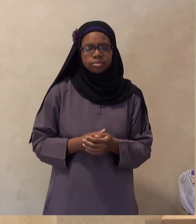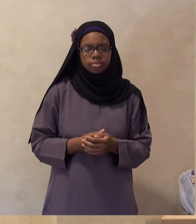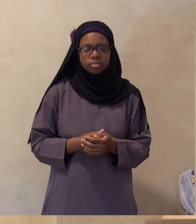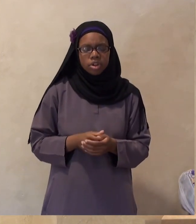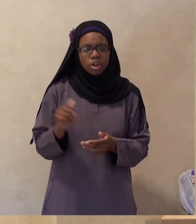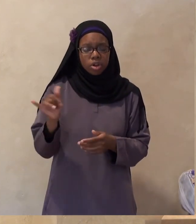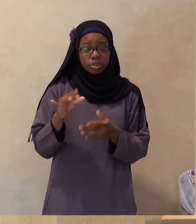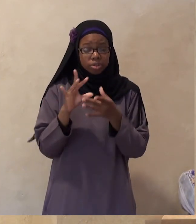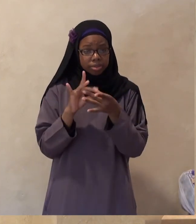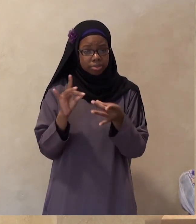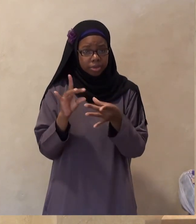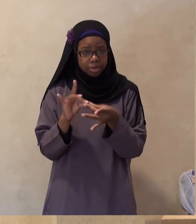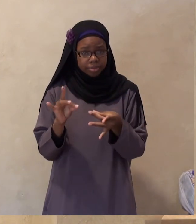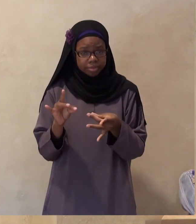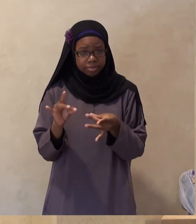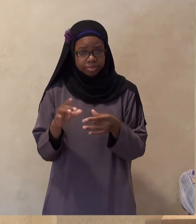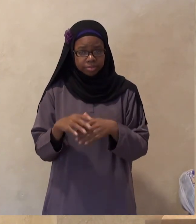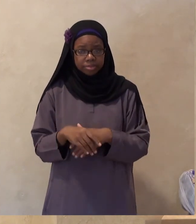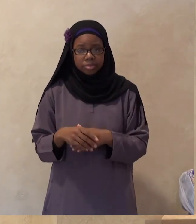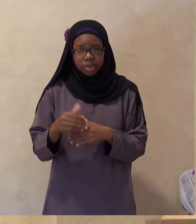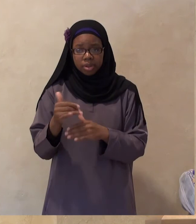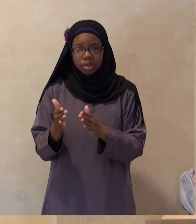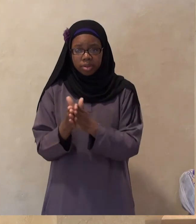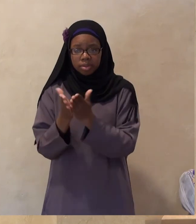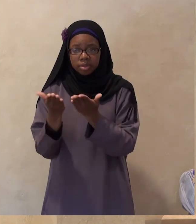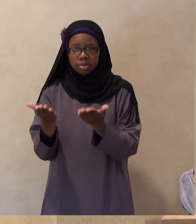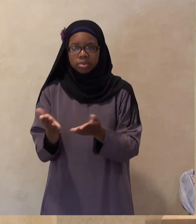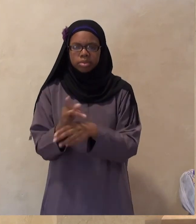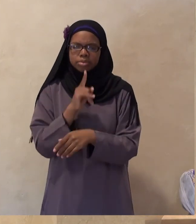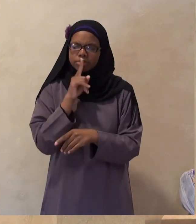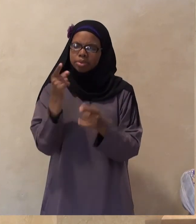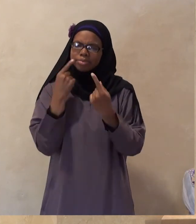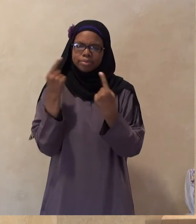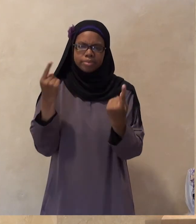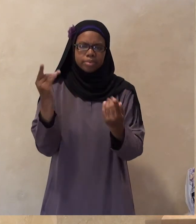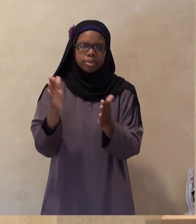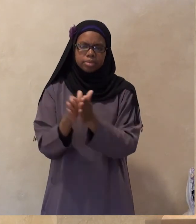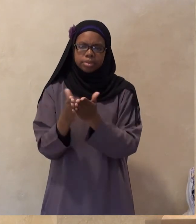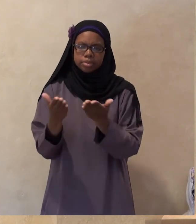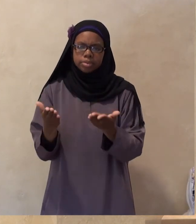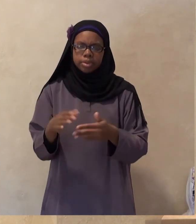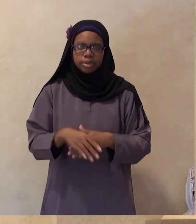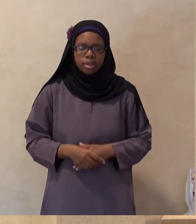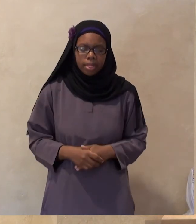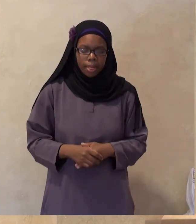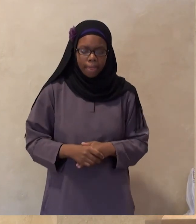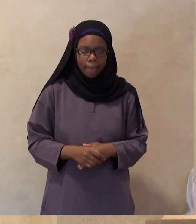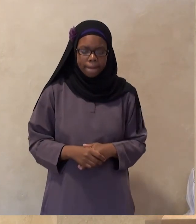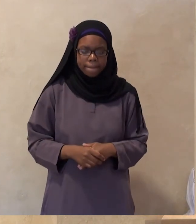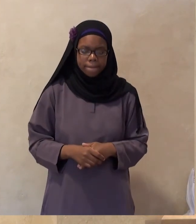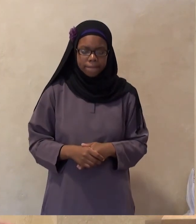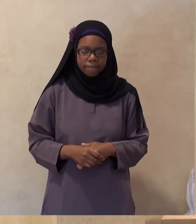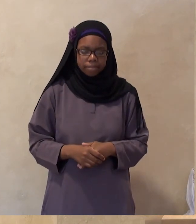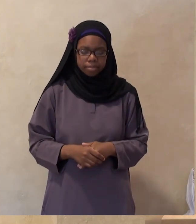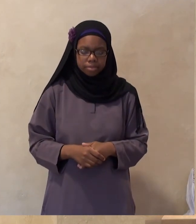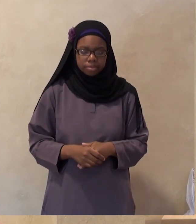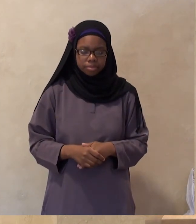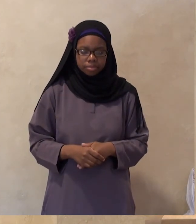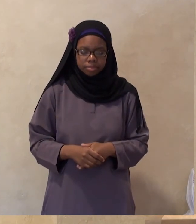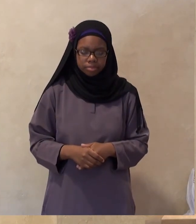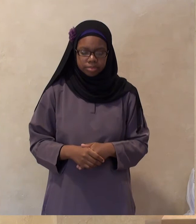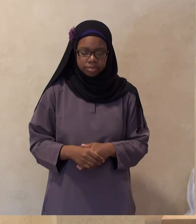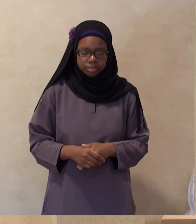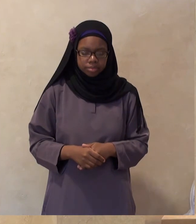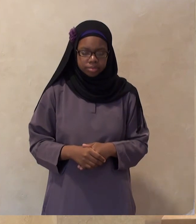narrated by him in his Fatawa Ibn Taymiyyah, which is a very famous book of Fatawa. And at another occasion, so